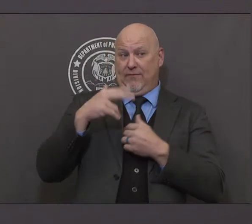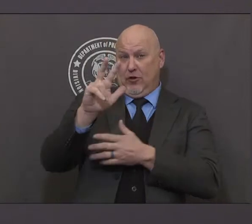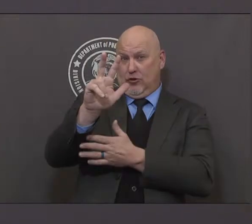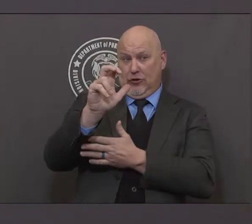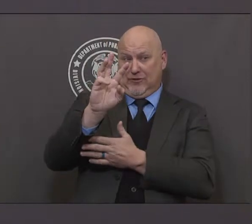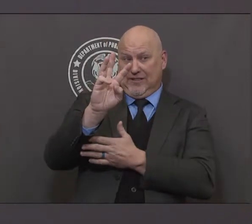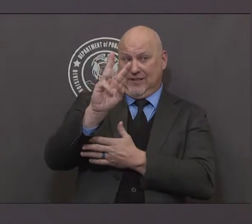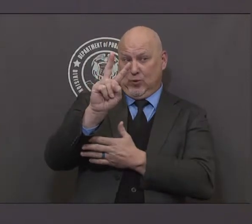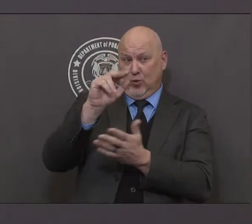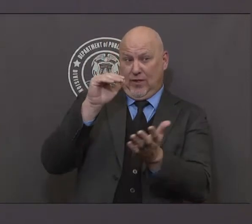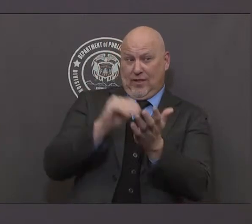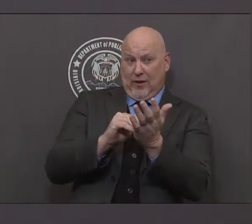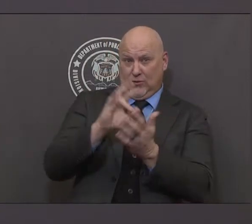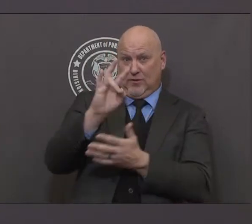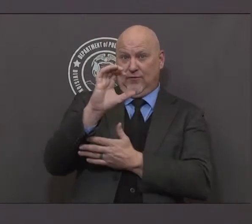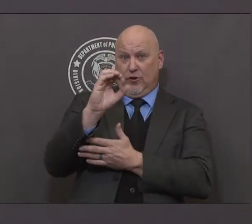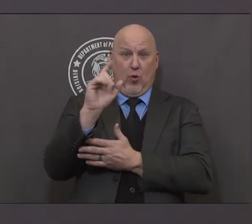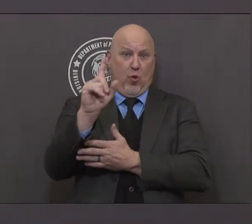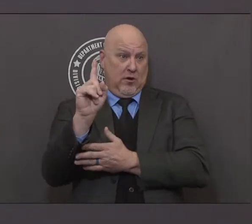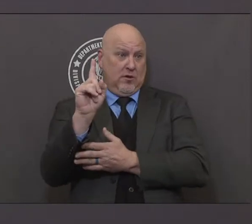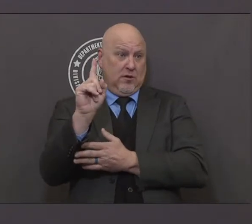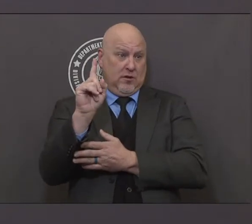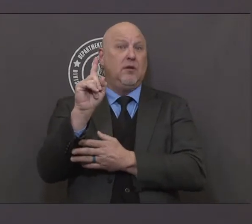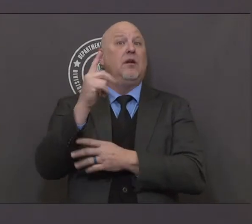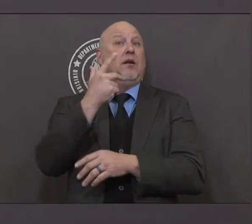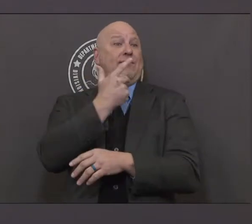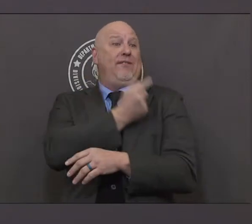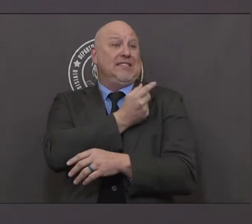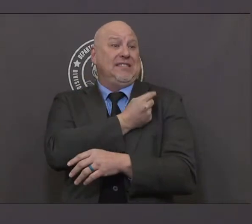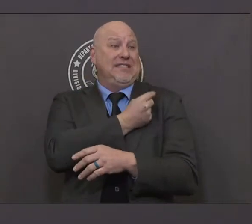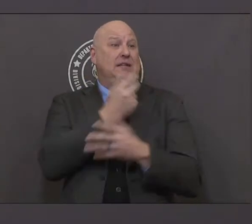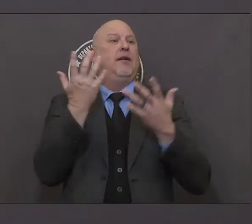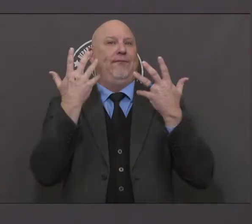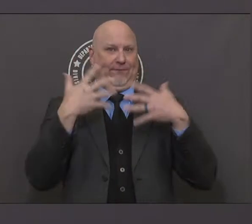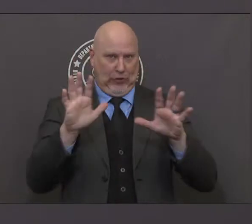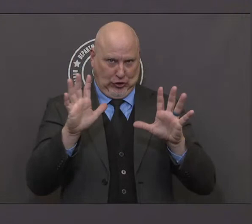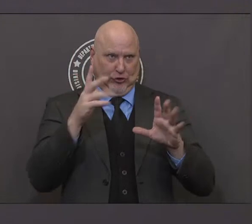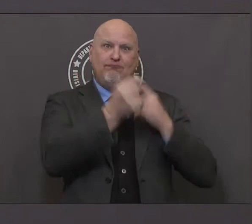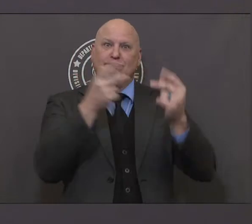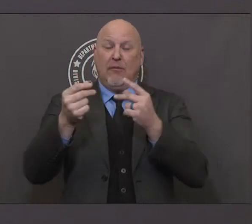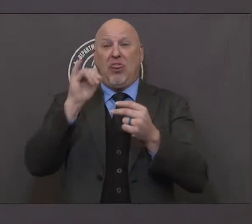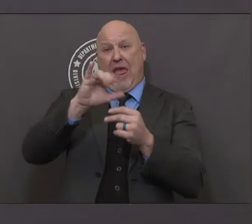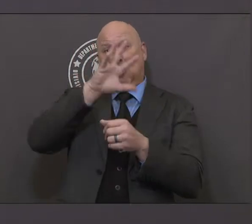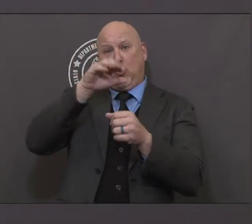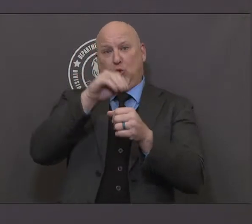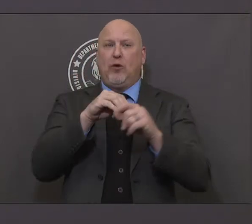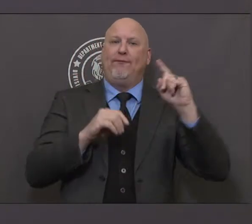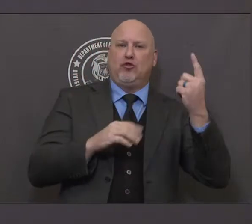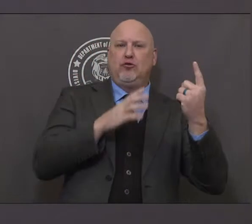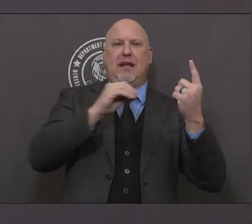362,701 doses. Those are first and second doses combined. That's a weekly increase of